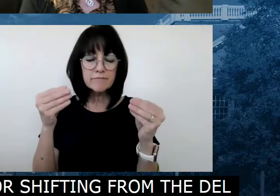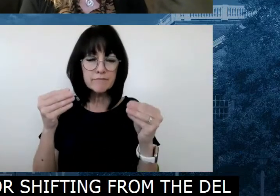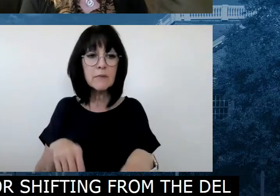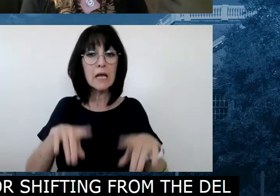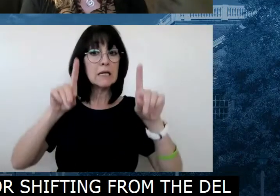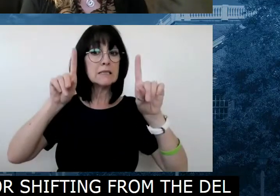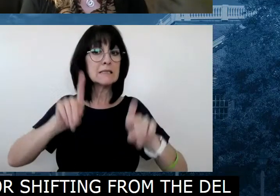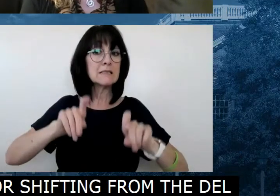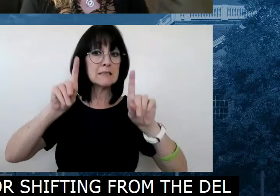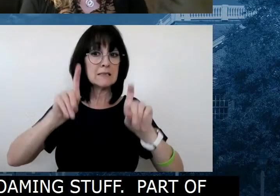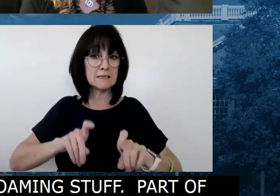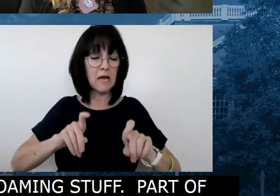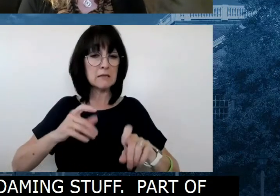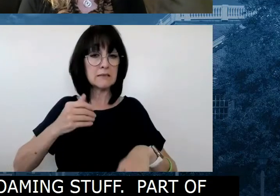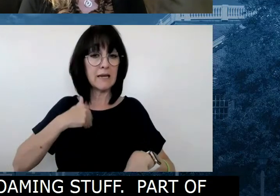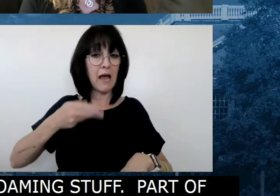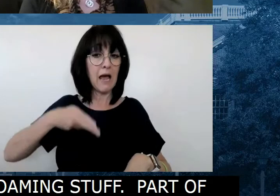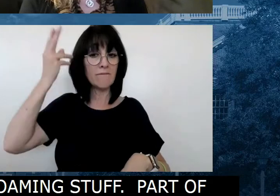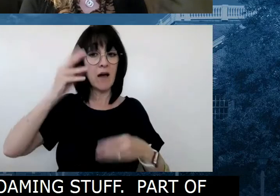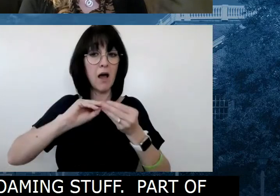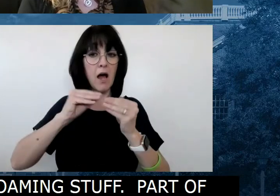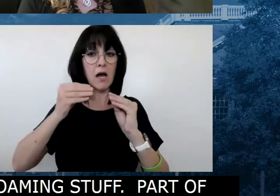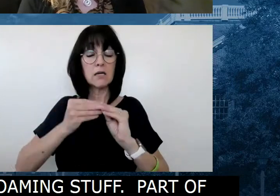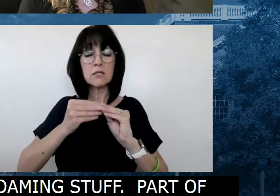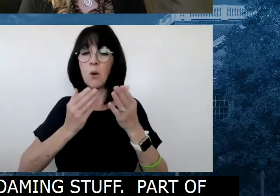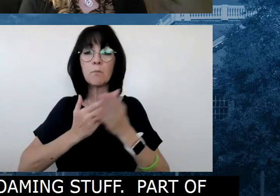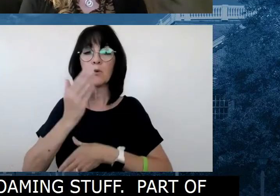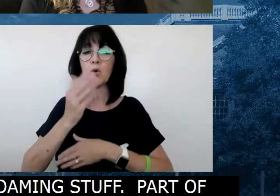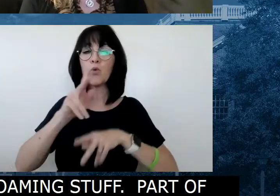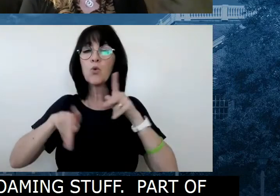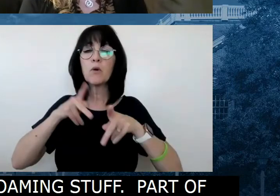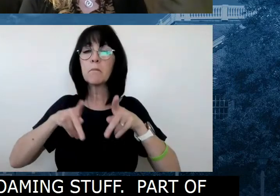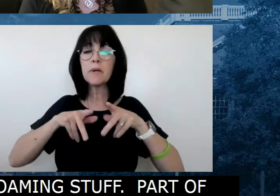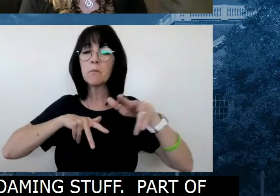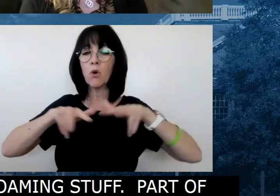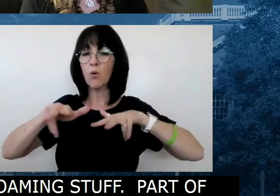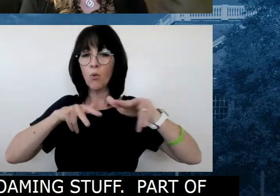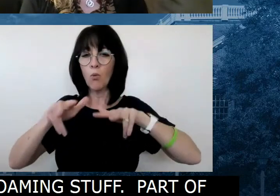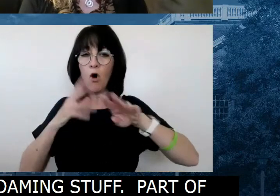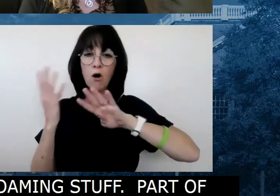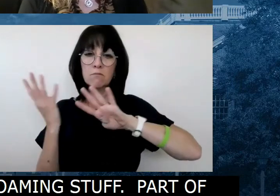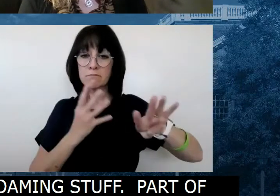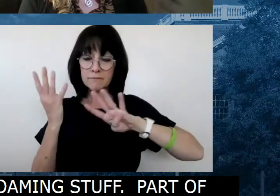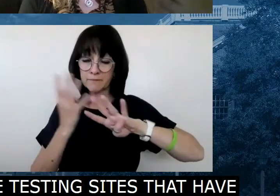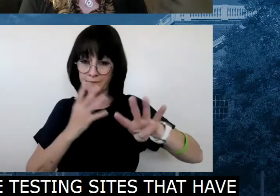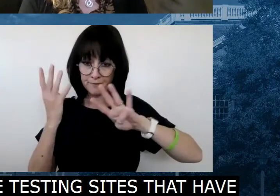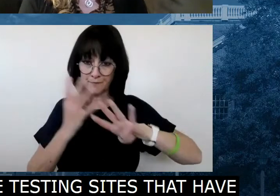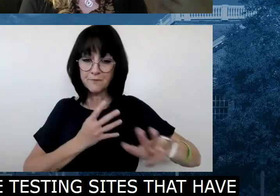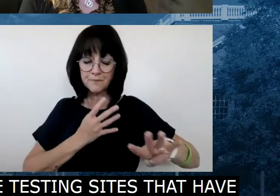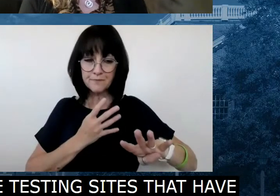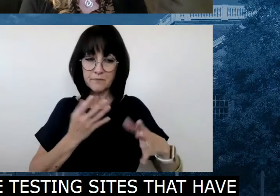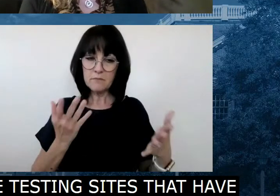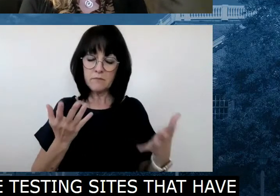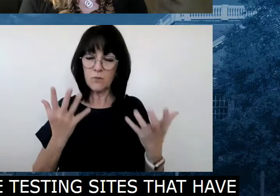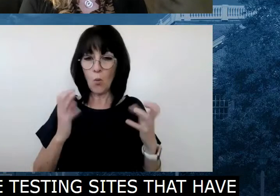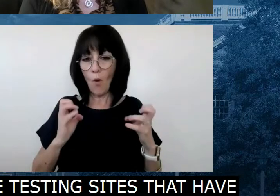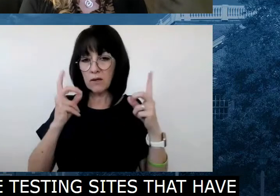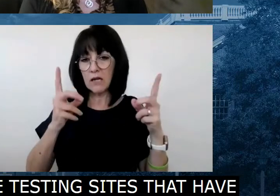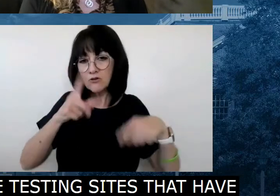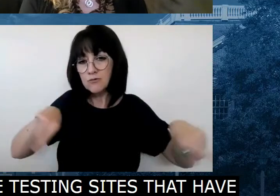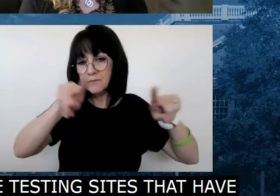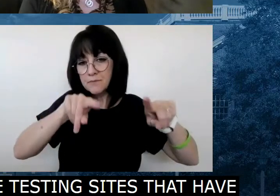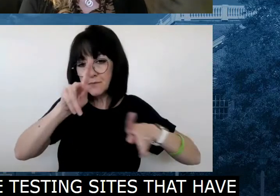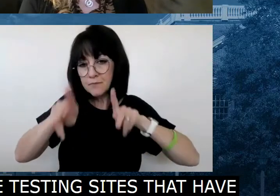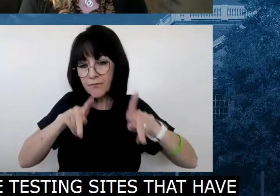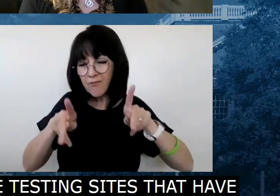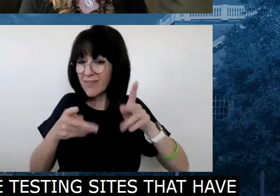high number of people through foot traffic and try to do some vaccination or at least education at those sites for those individuals. But again,